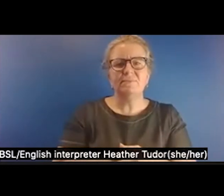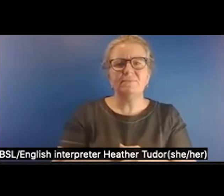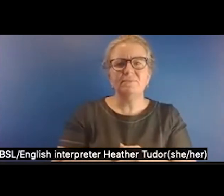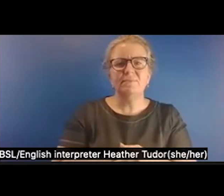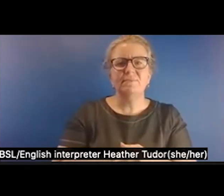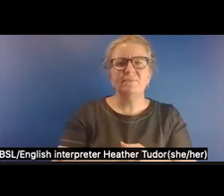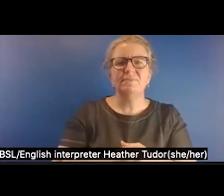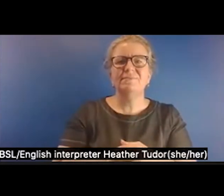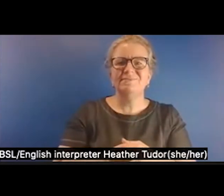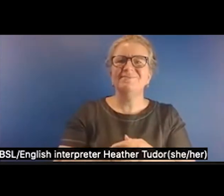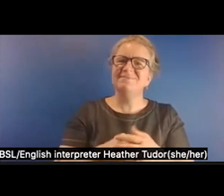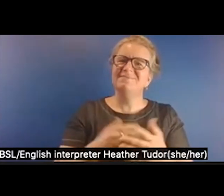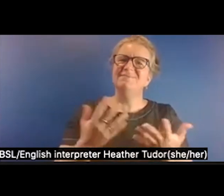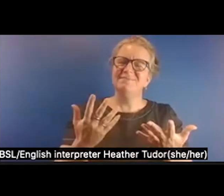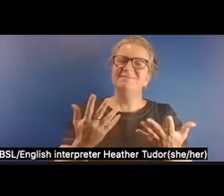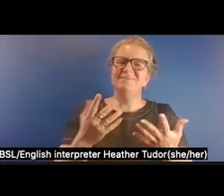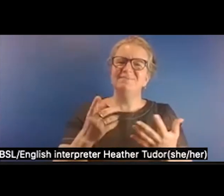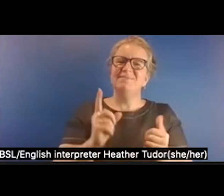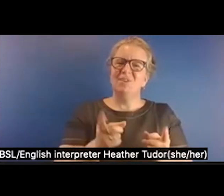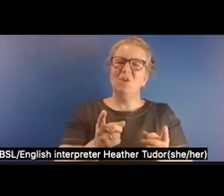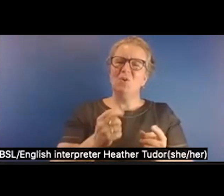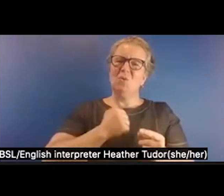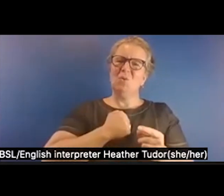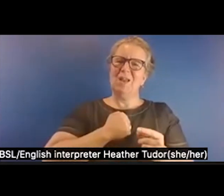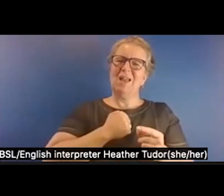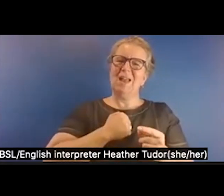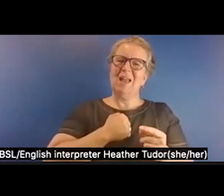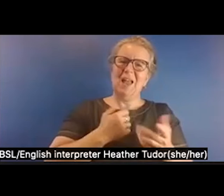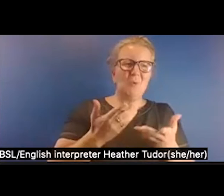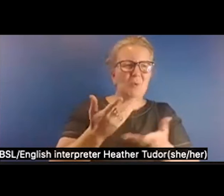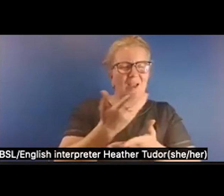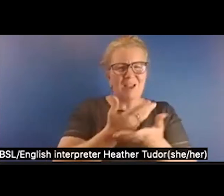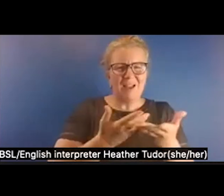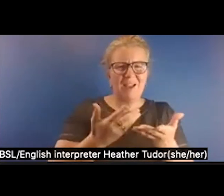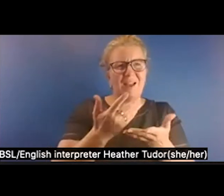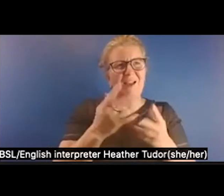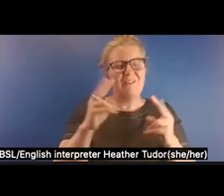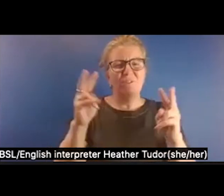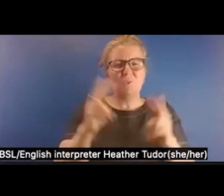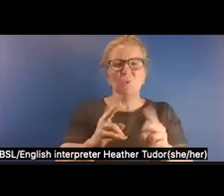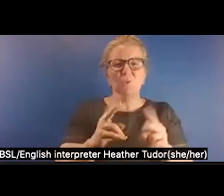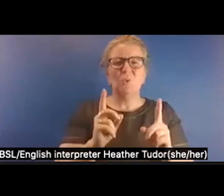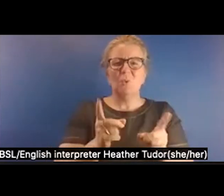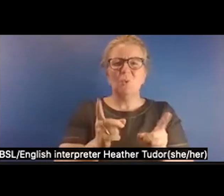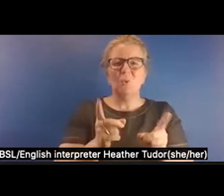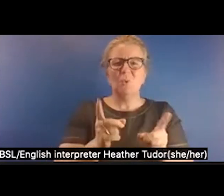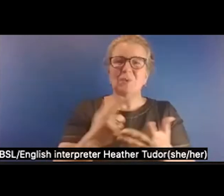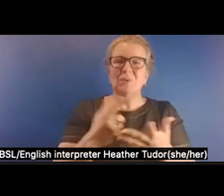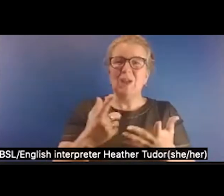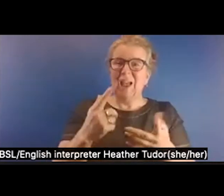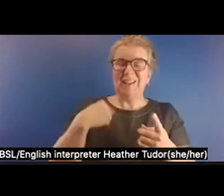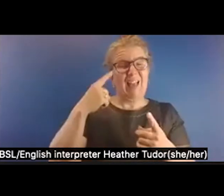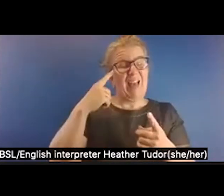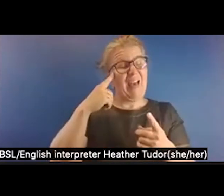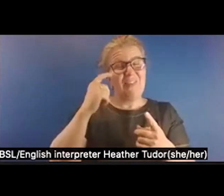That's our interpretation, and I think that is going to be there with us for a long time. I think when you